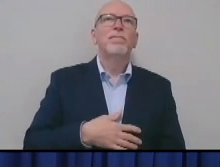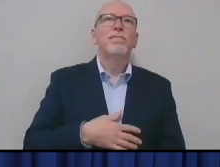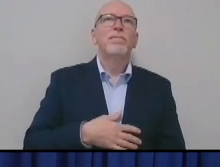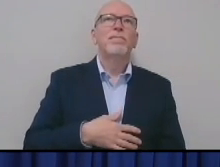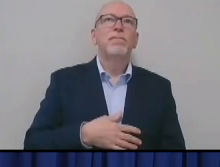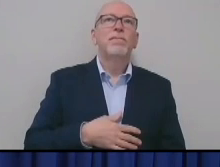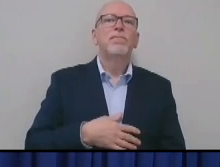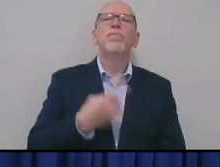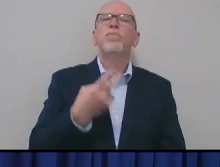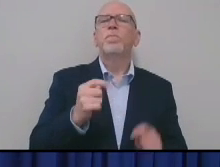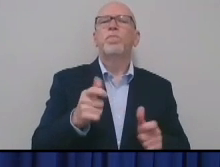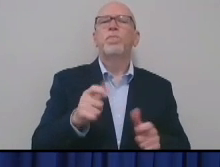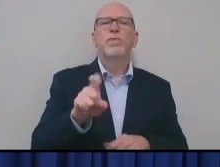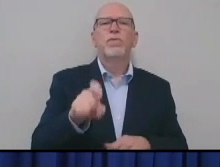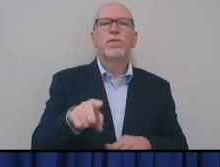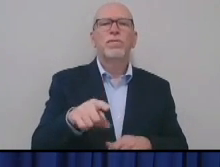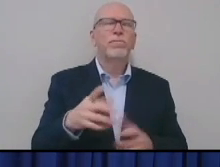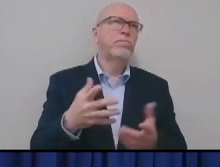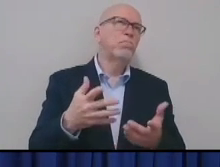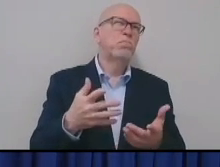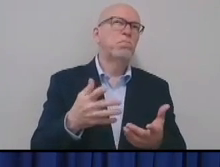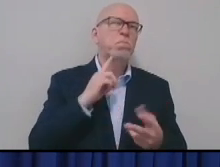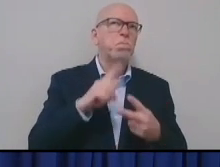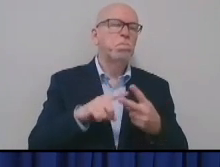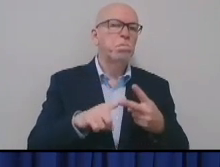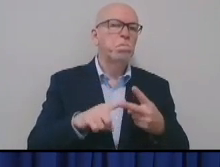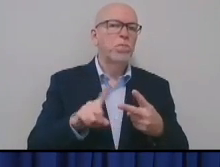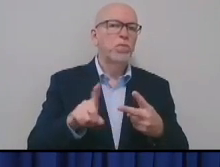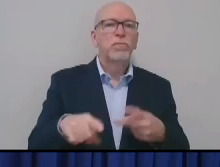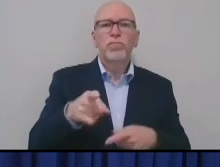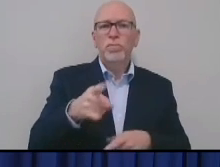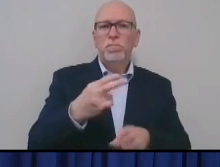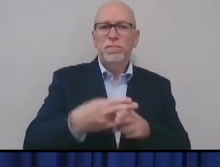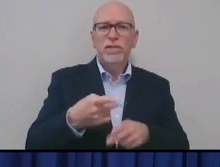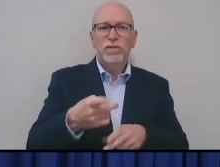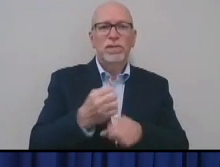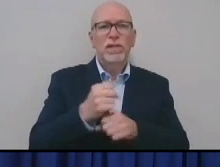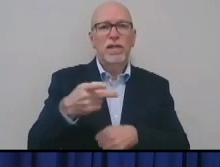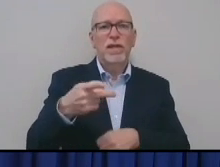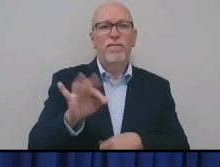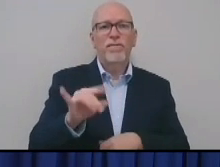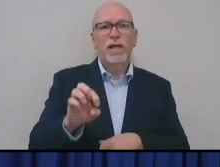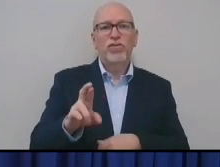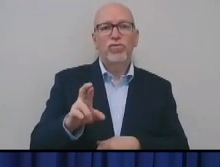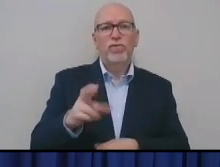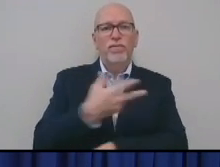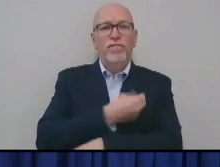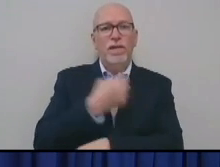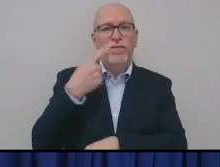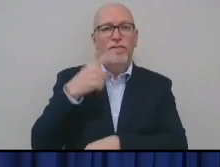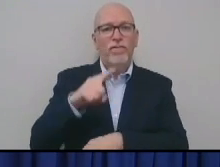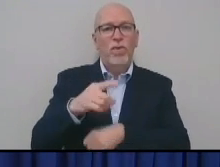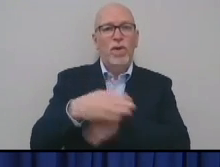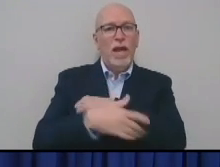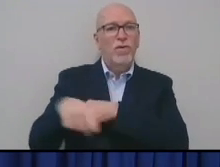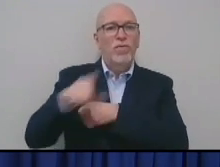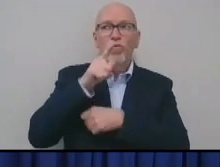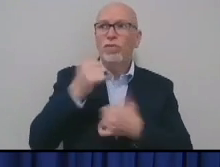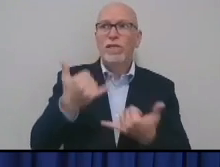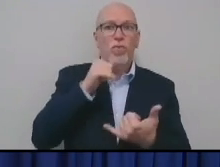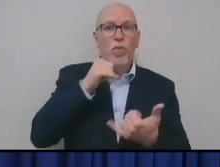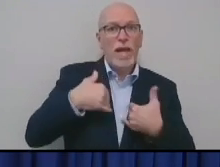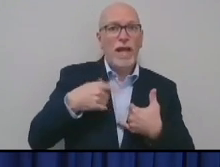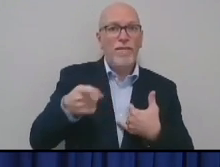One quick question, or I guess two quick questions here. You mentioned getting Pfizer vaccine to counties that currently don't have it, which would